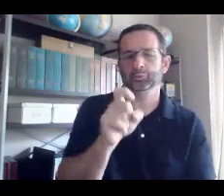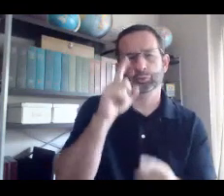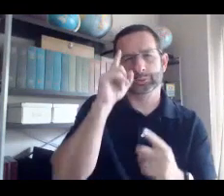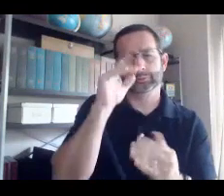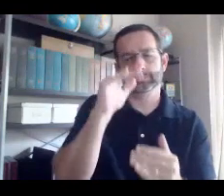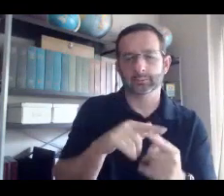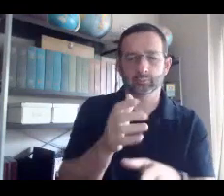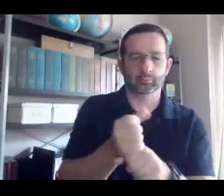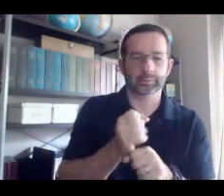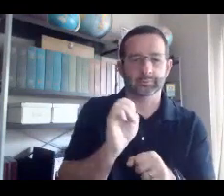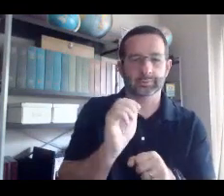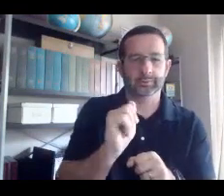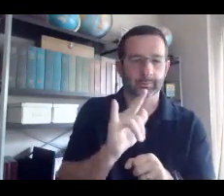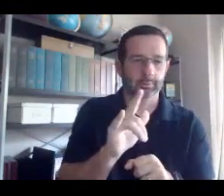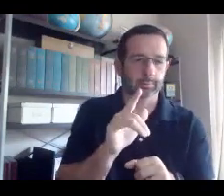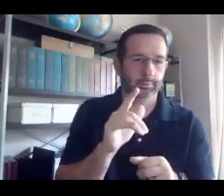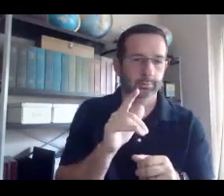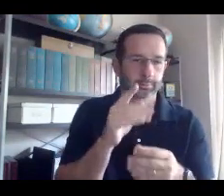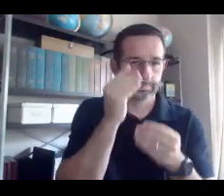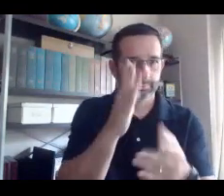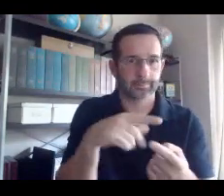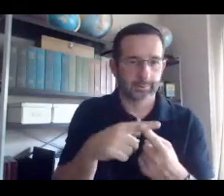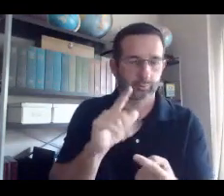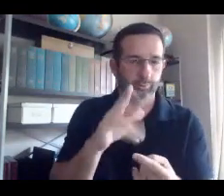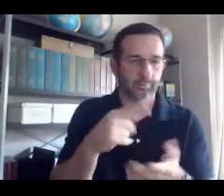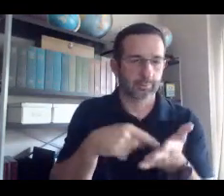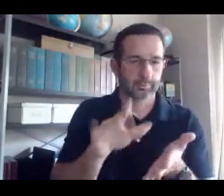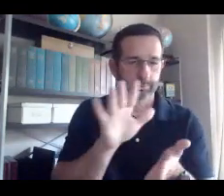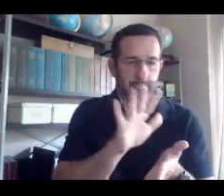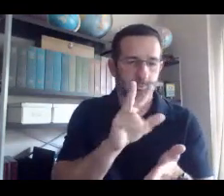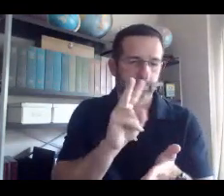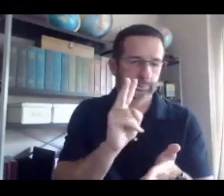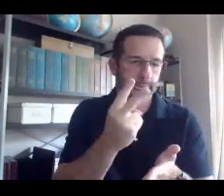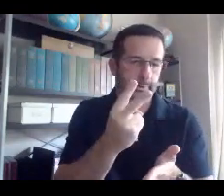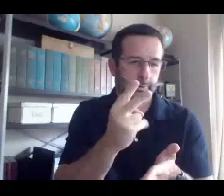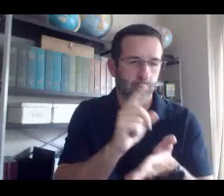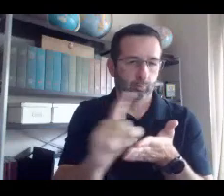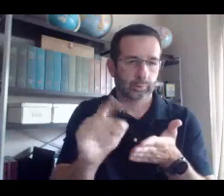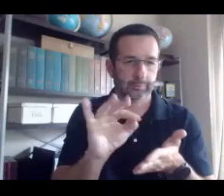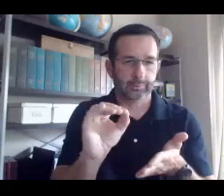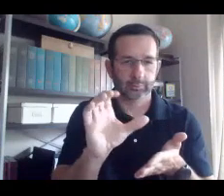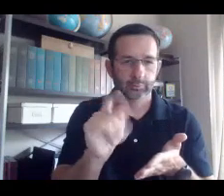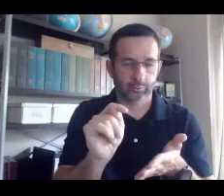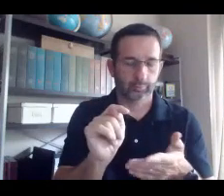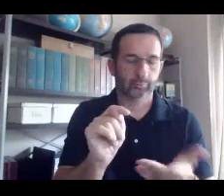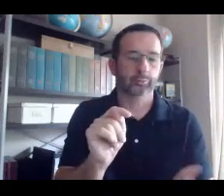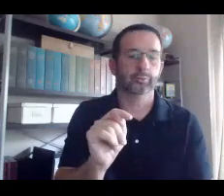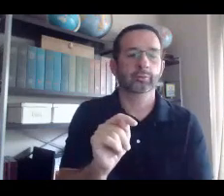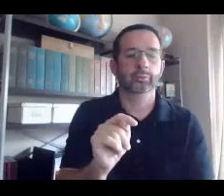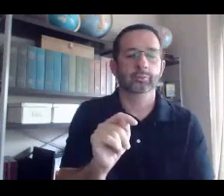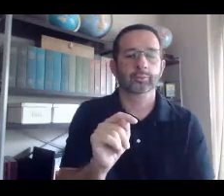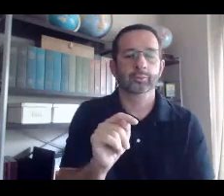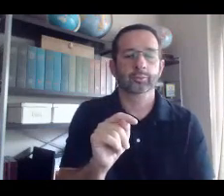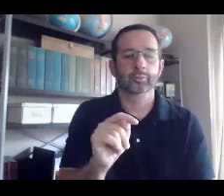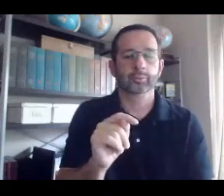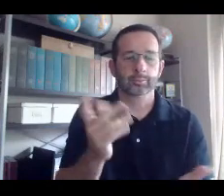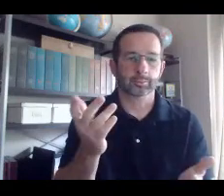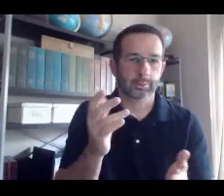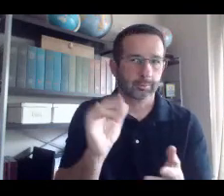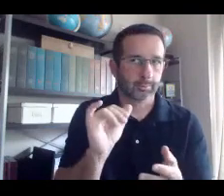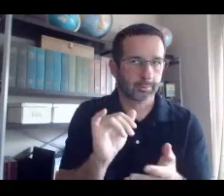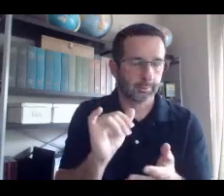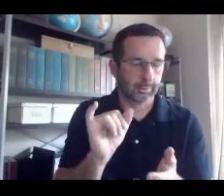verification from your supervisor, you should expect to receive an email informing you of LRP payments being made roughly